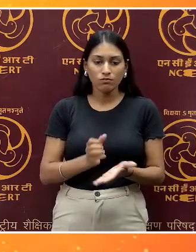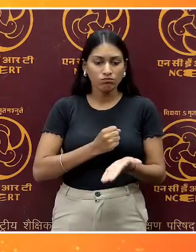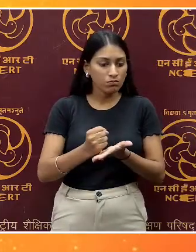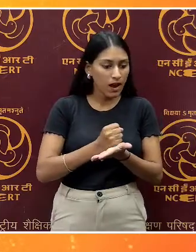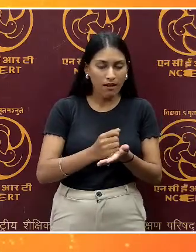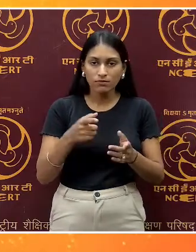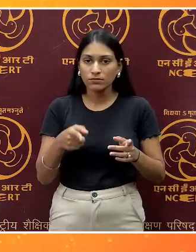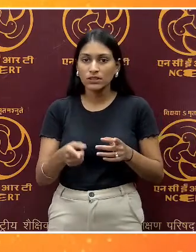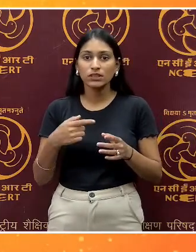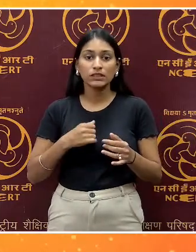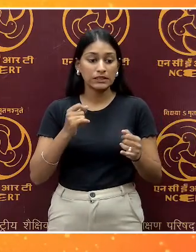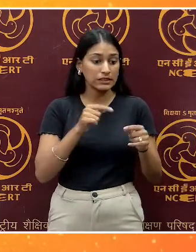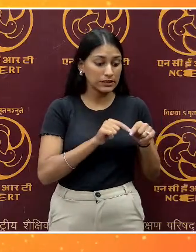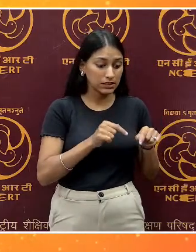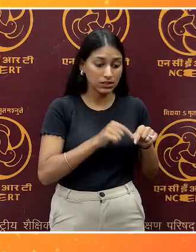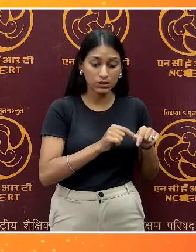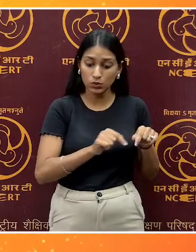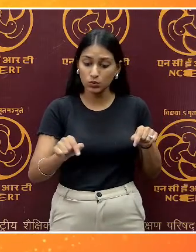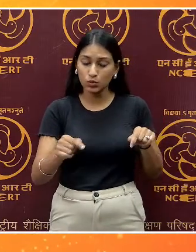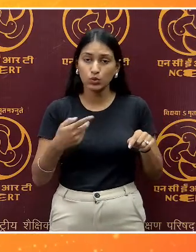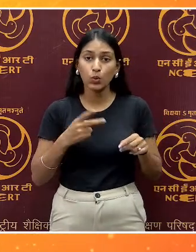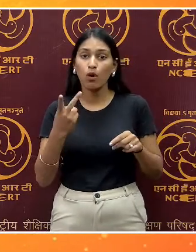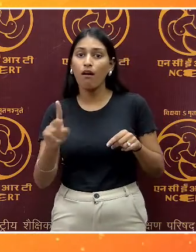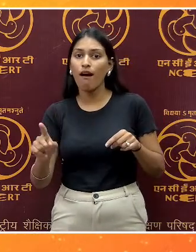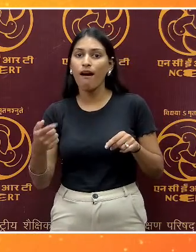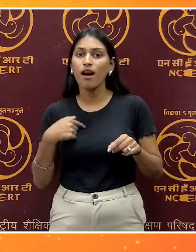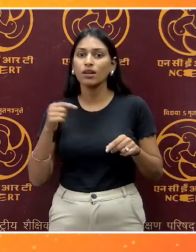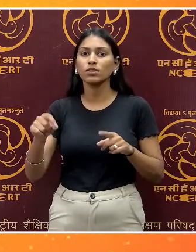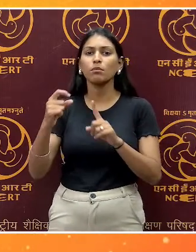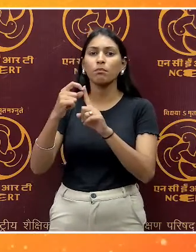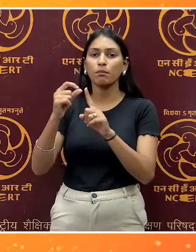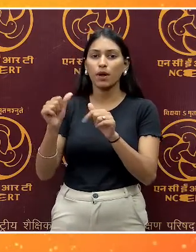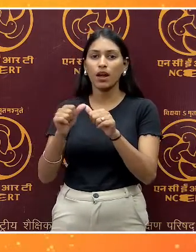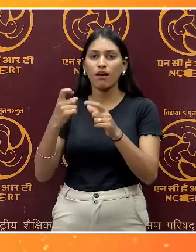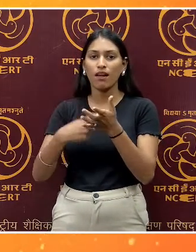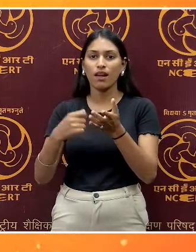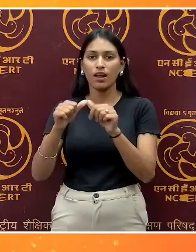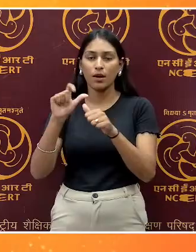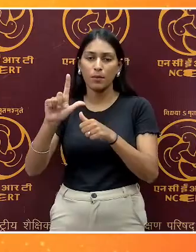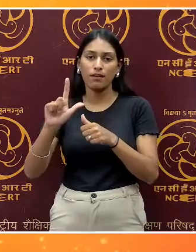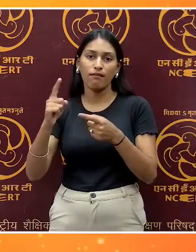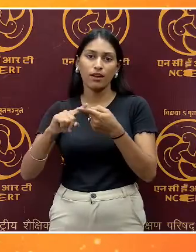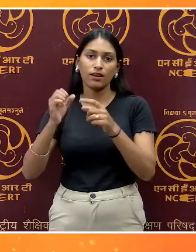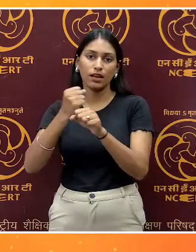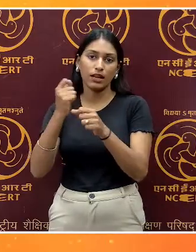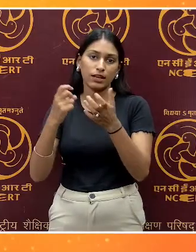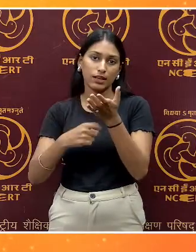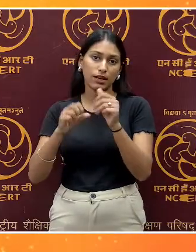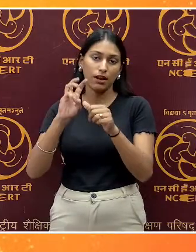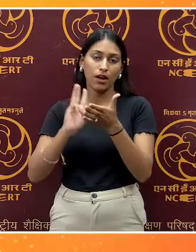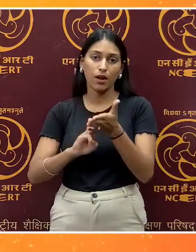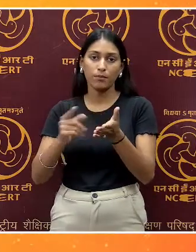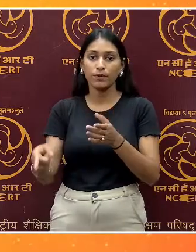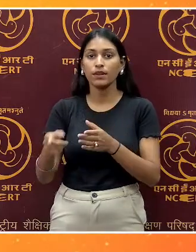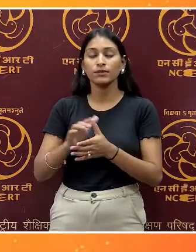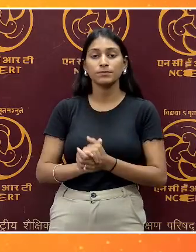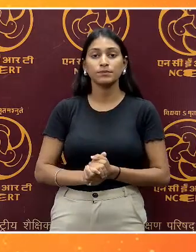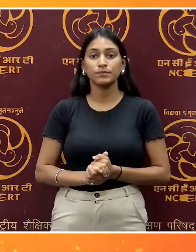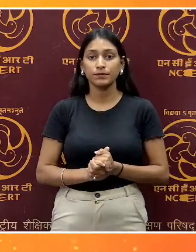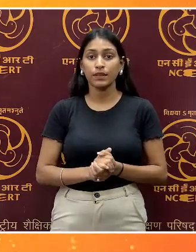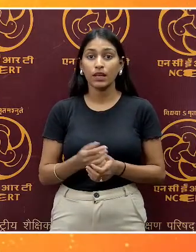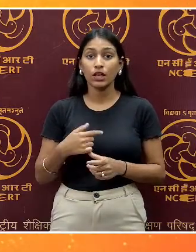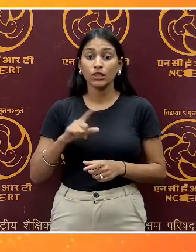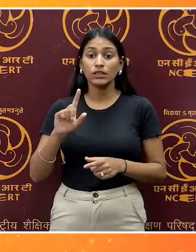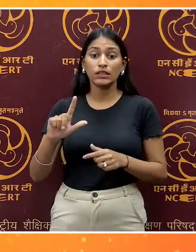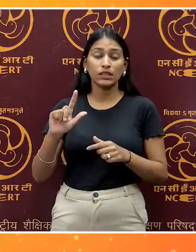law is used to add the vectors. Another law is parallelogram law of vector addition. Again, we have to use these specific